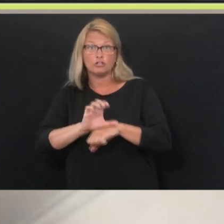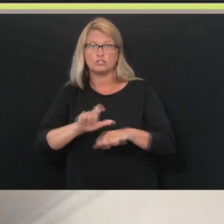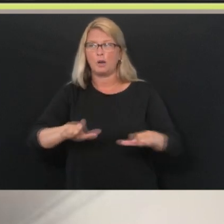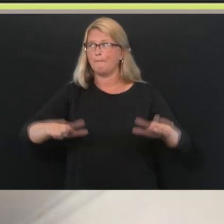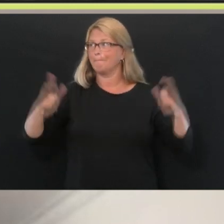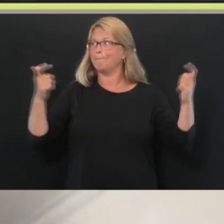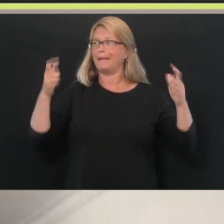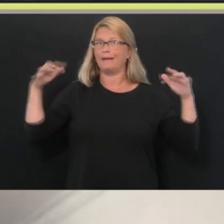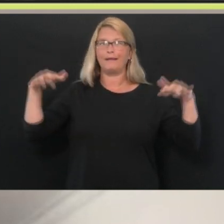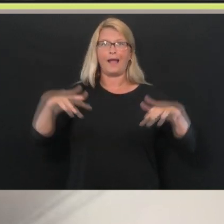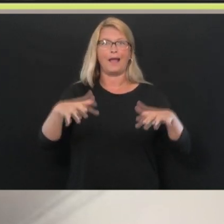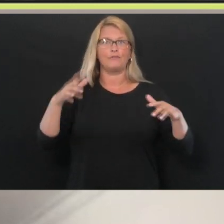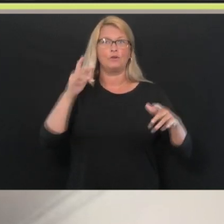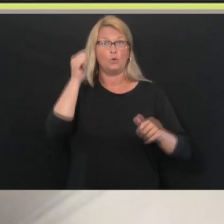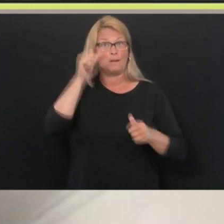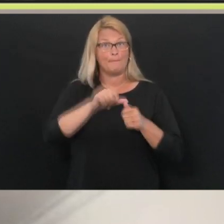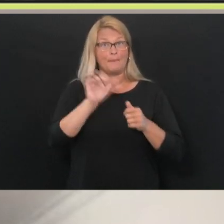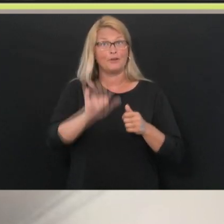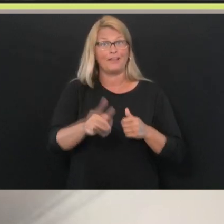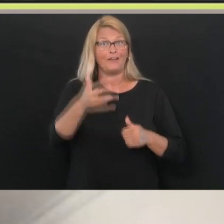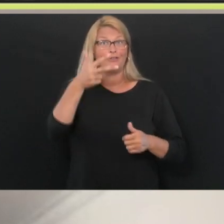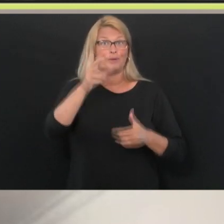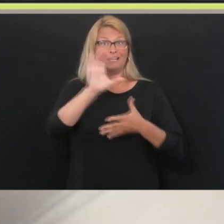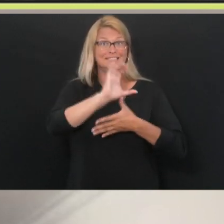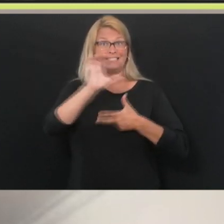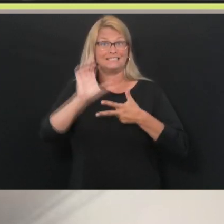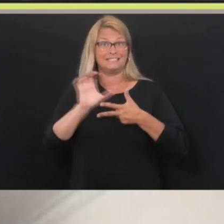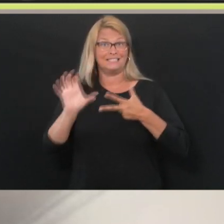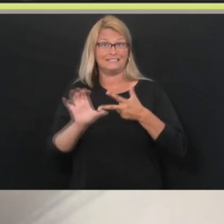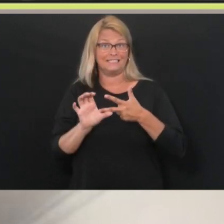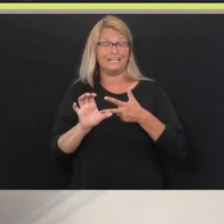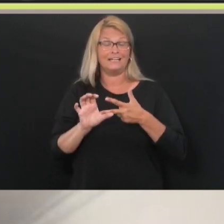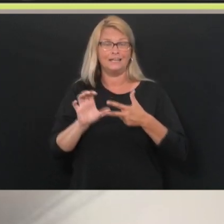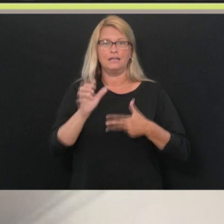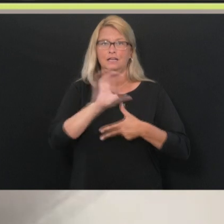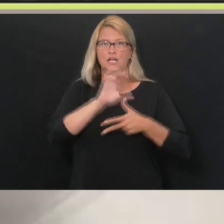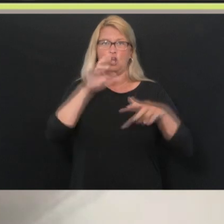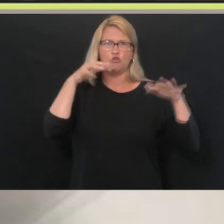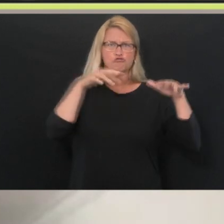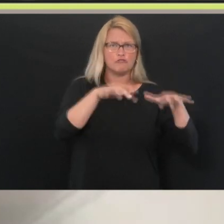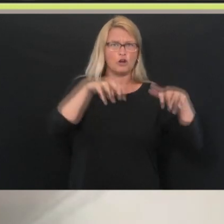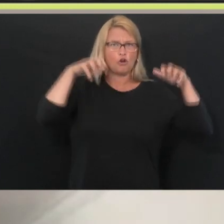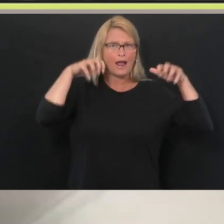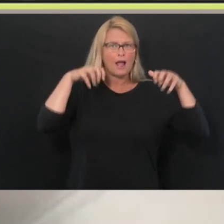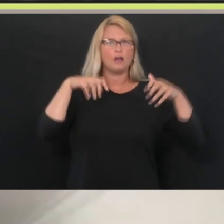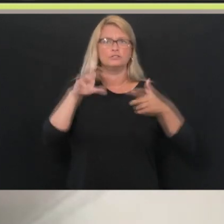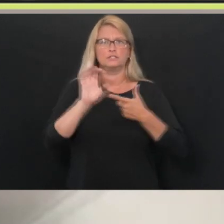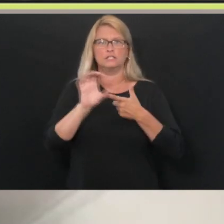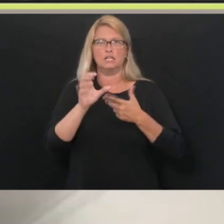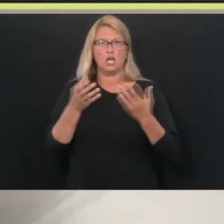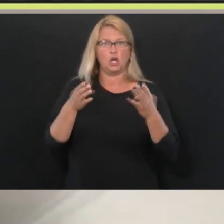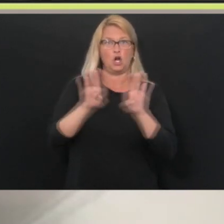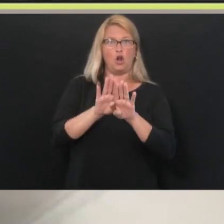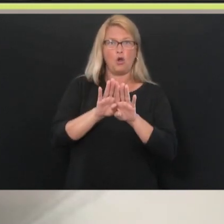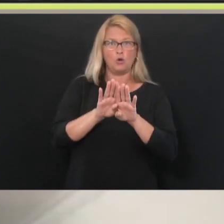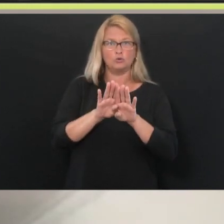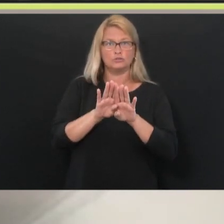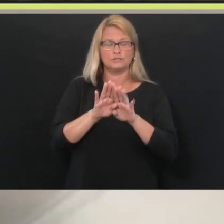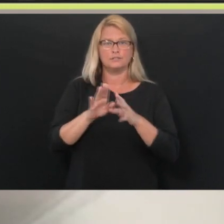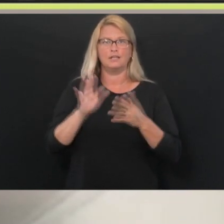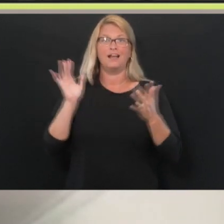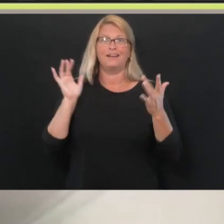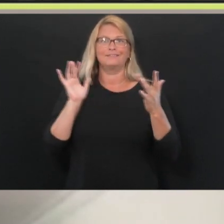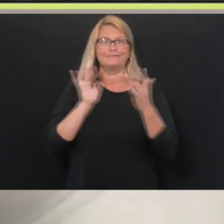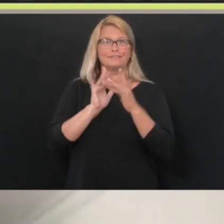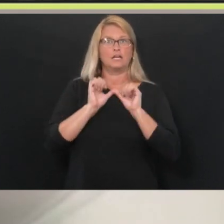gathering events, remember the 3 C's from Japan: avoid crowds, avoid closed indoor spaces, and avoid constant contact